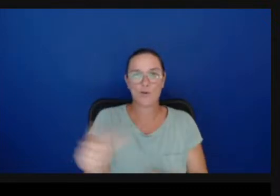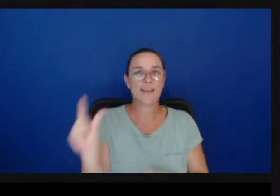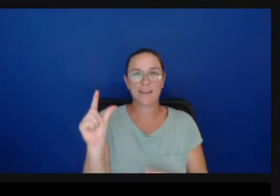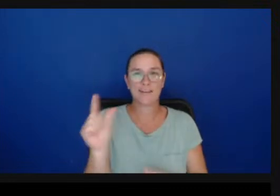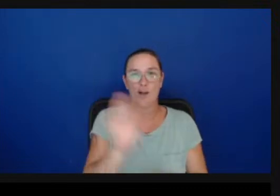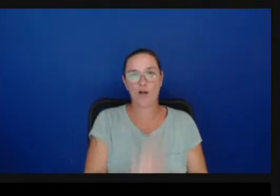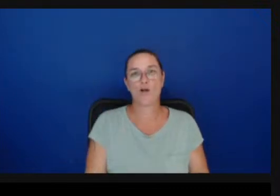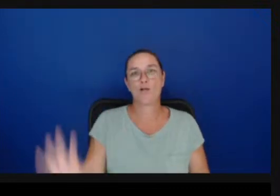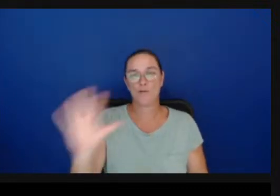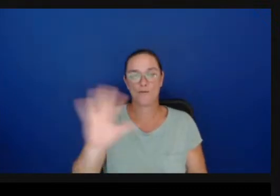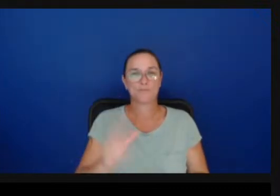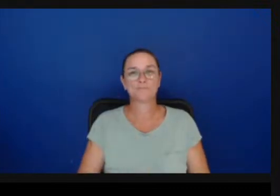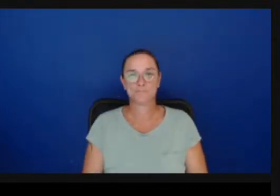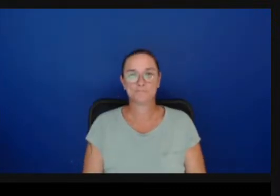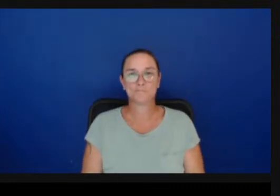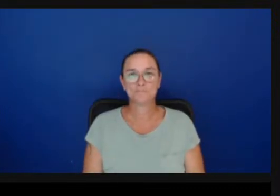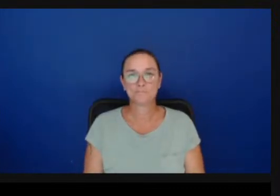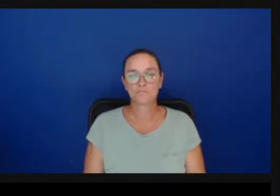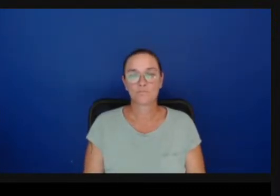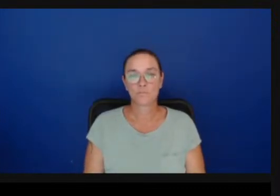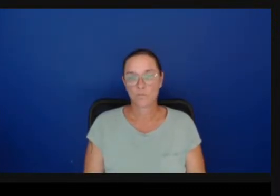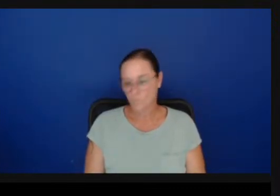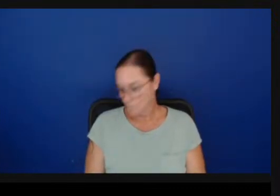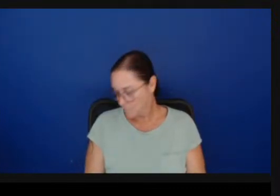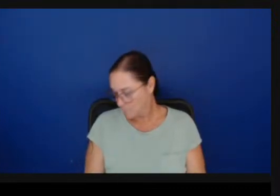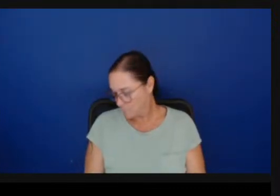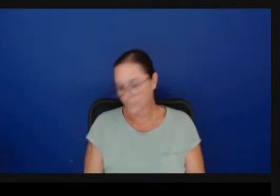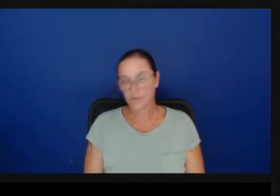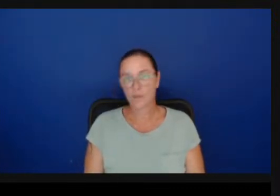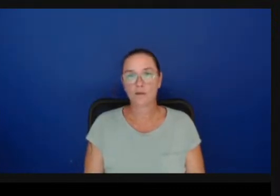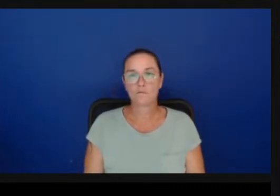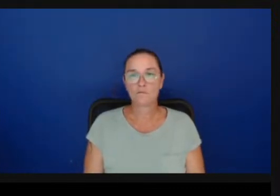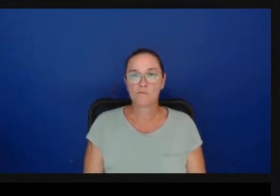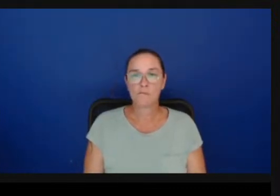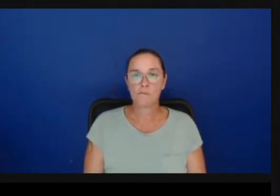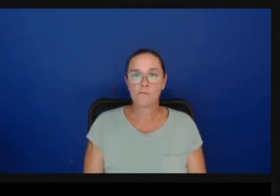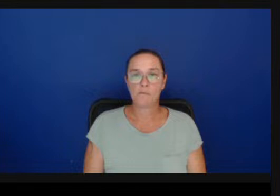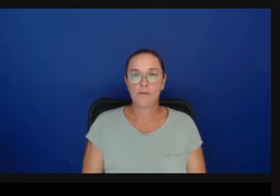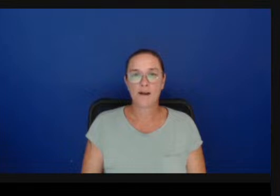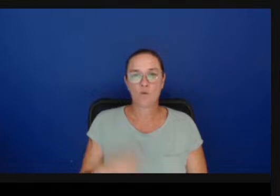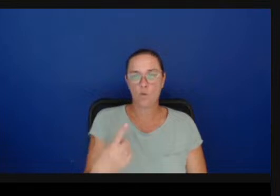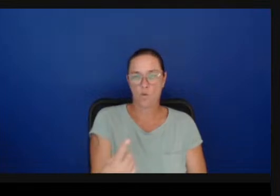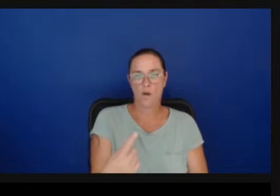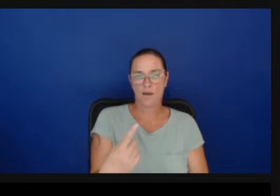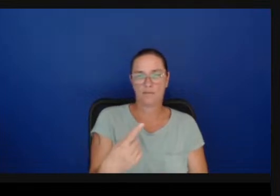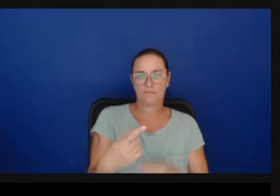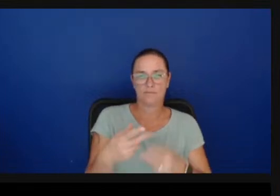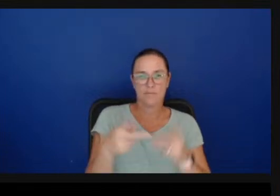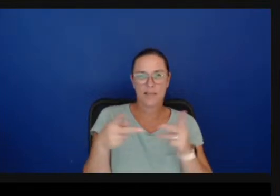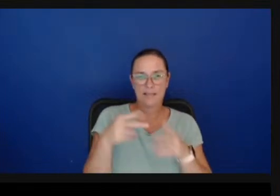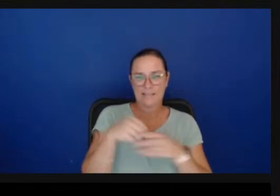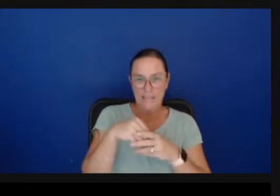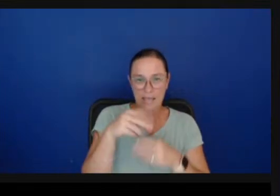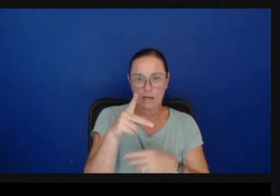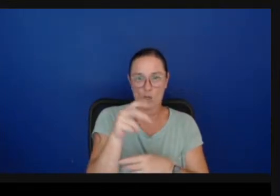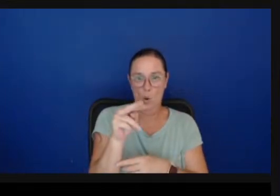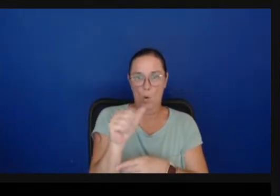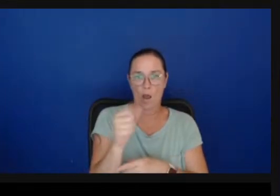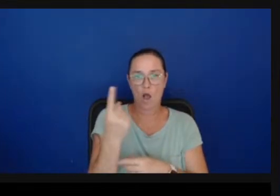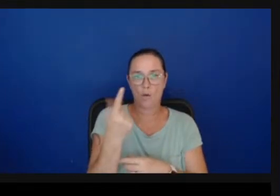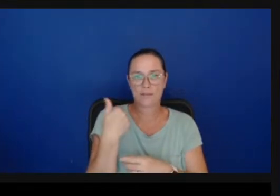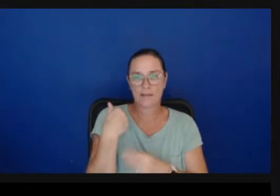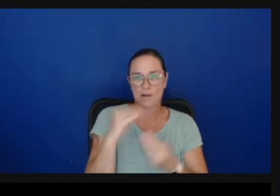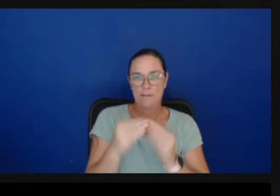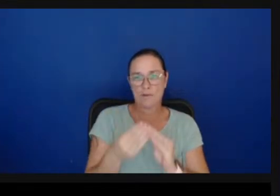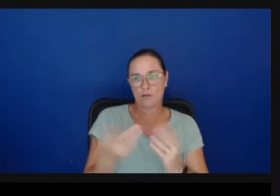apart from the one trouble site in Kona that always shows high. So looking good,